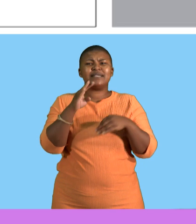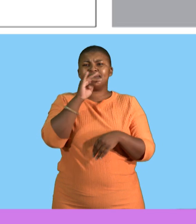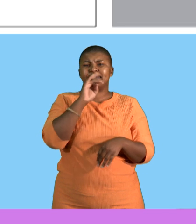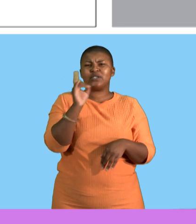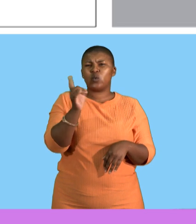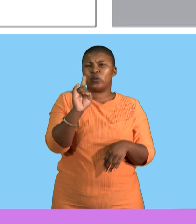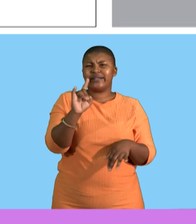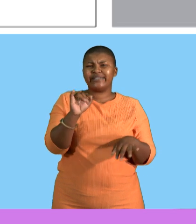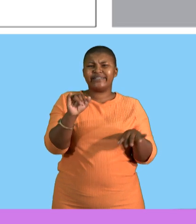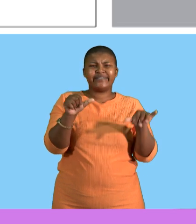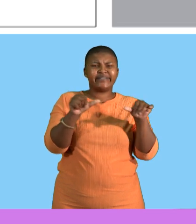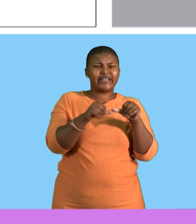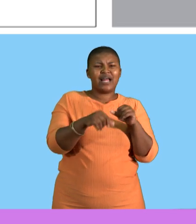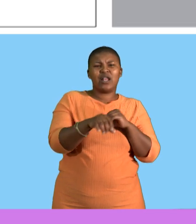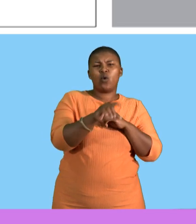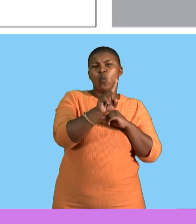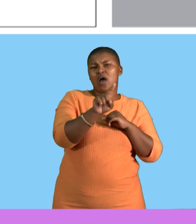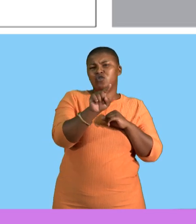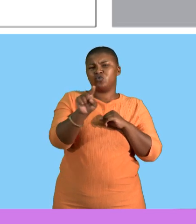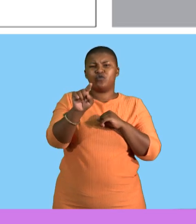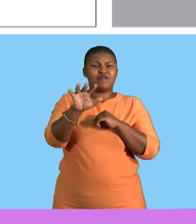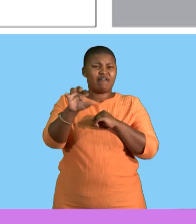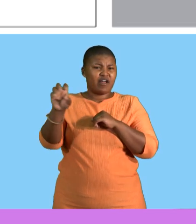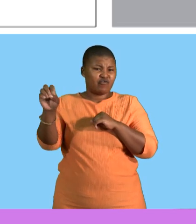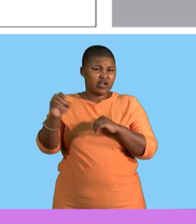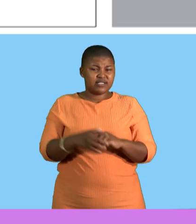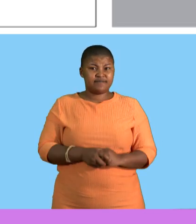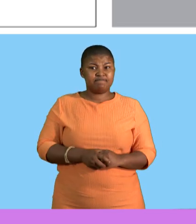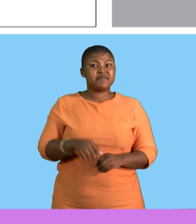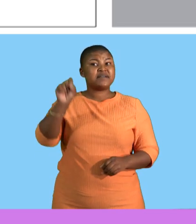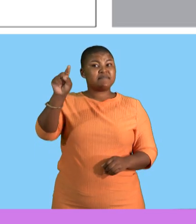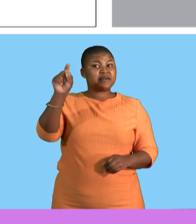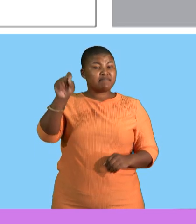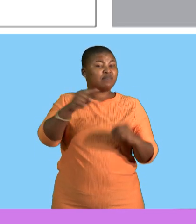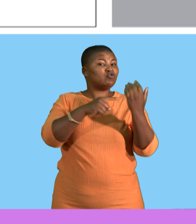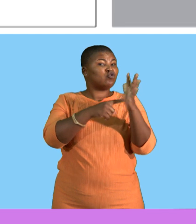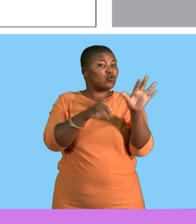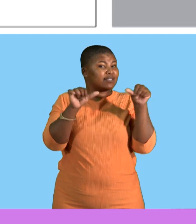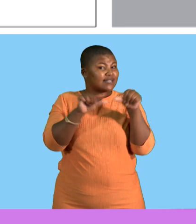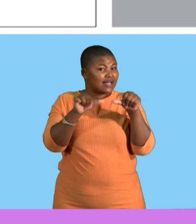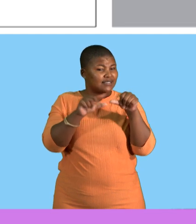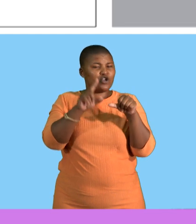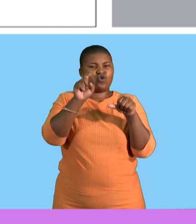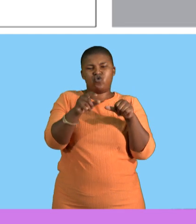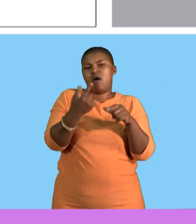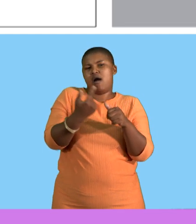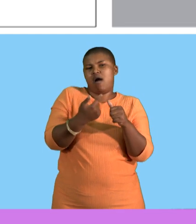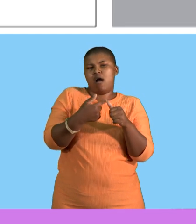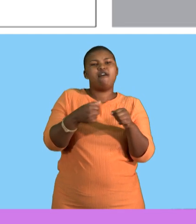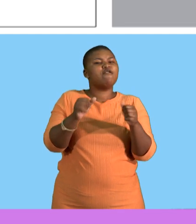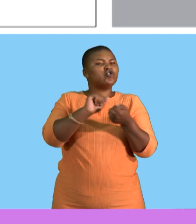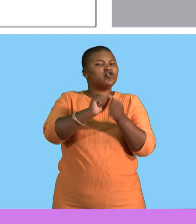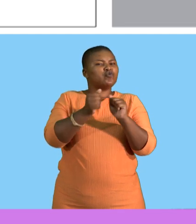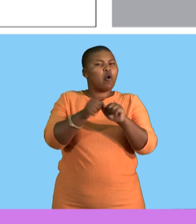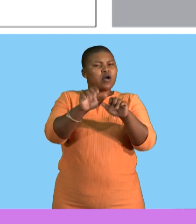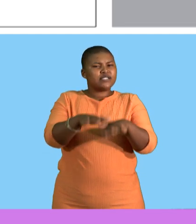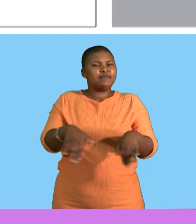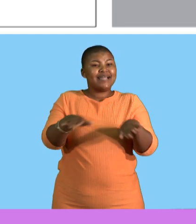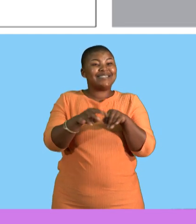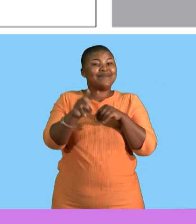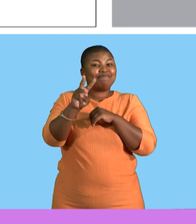500. 1.2. Use the given scale to calculate the length of the sports field in meters